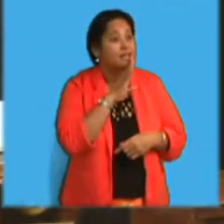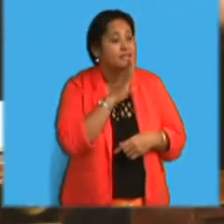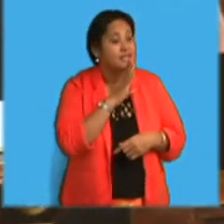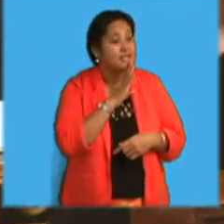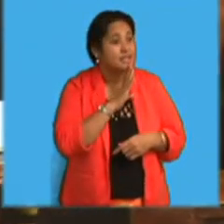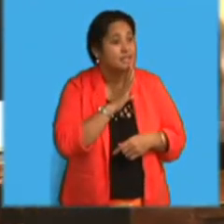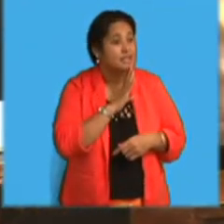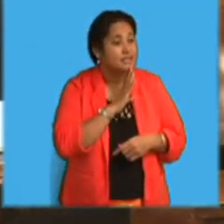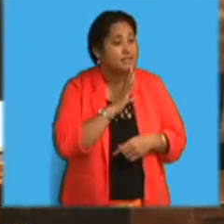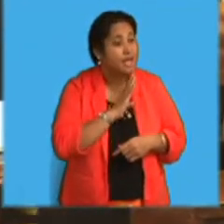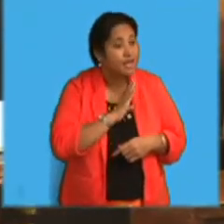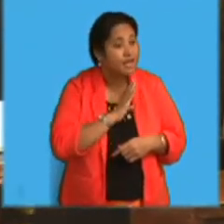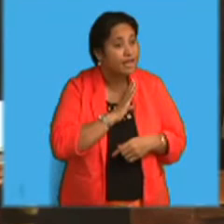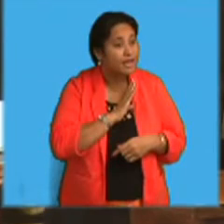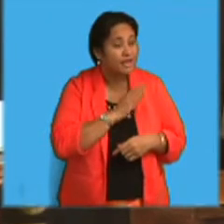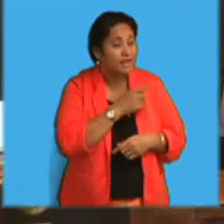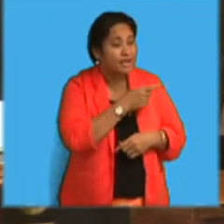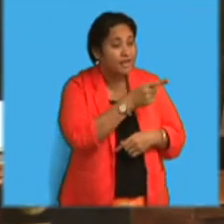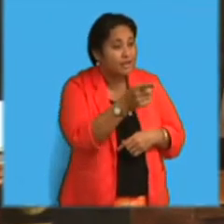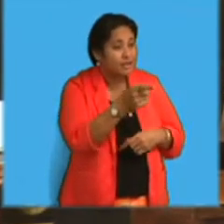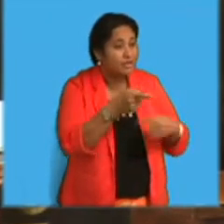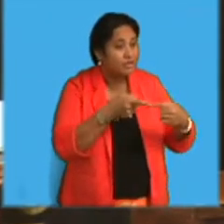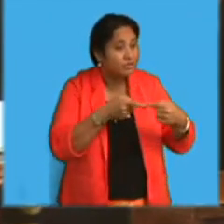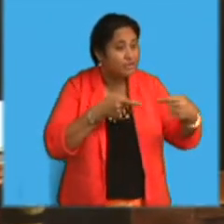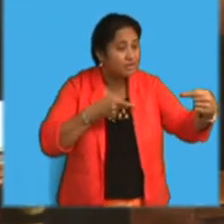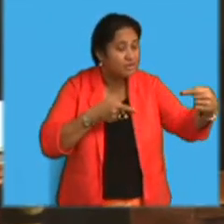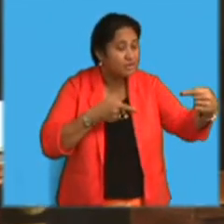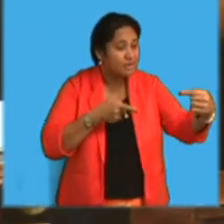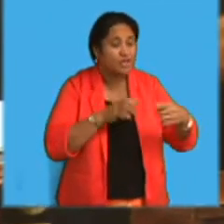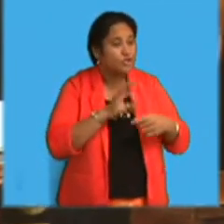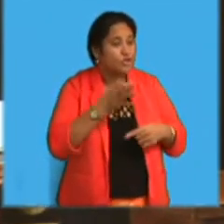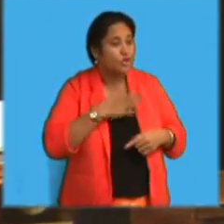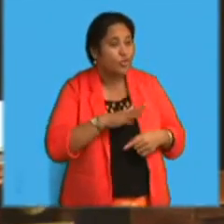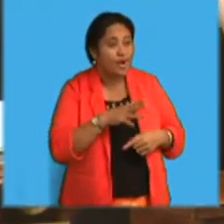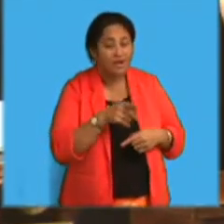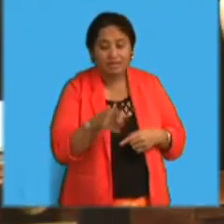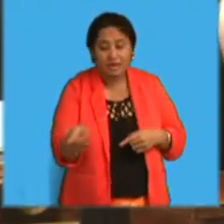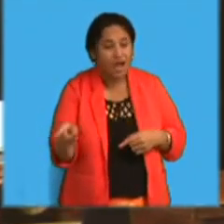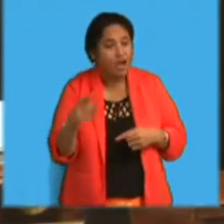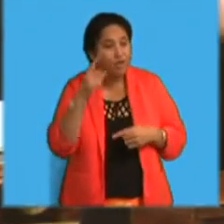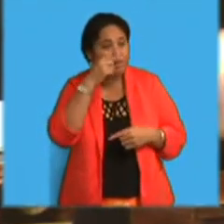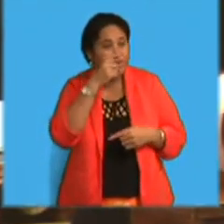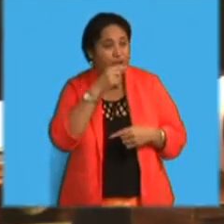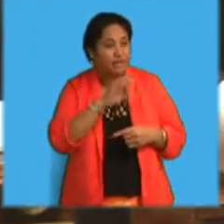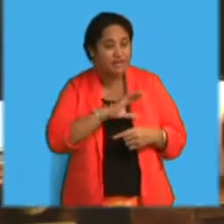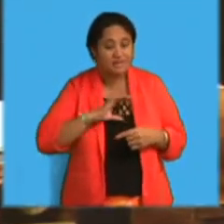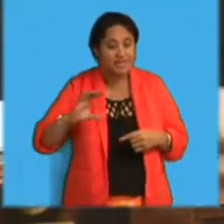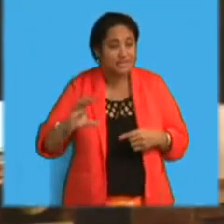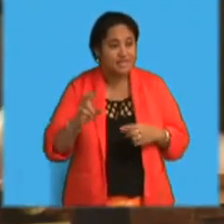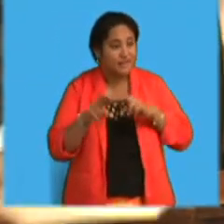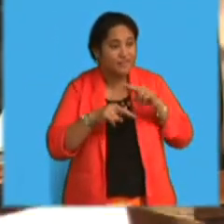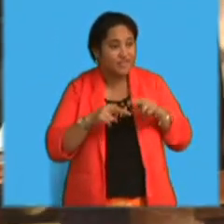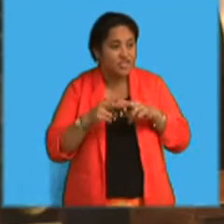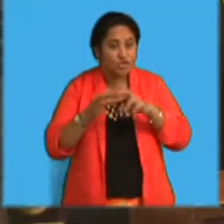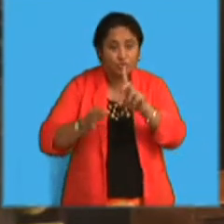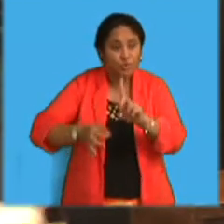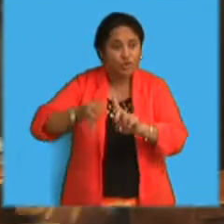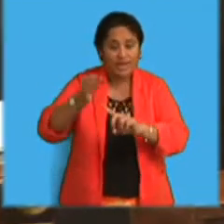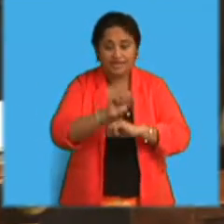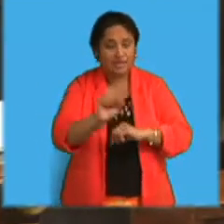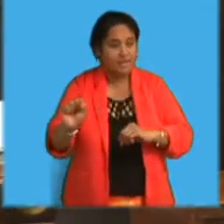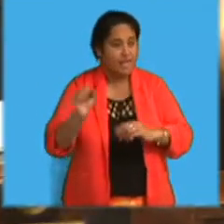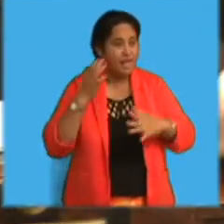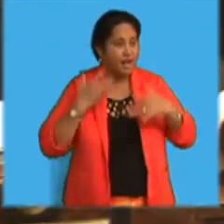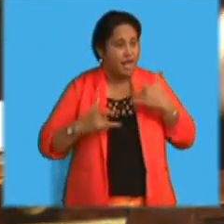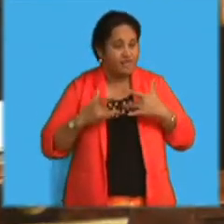that the other side of the House do not want our people to progress and contribute to our economy, Madam Speaker.